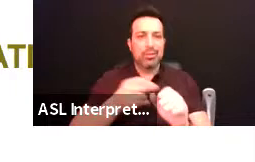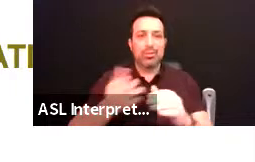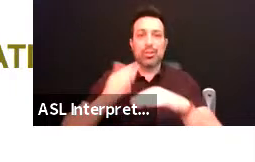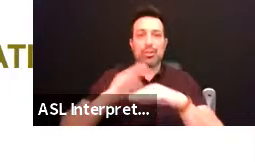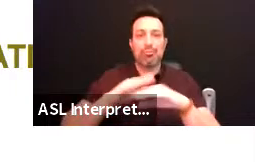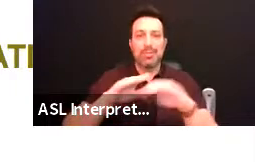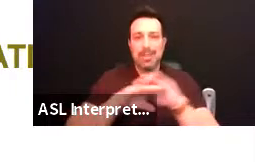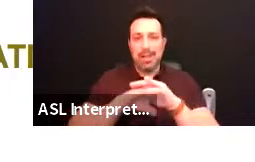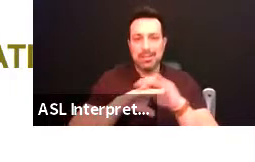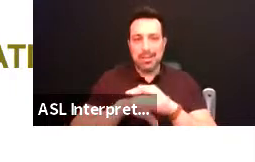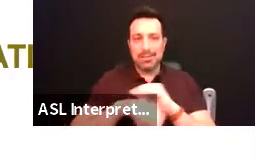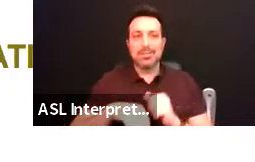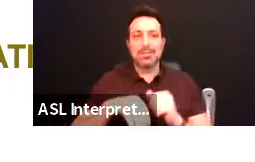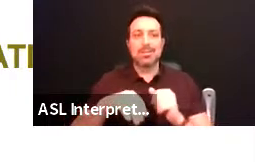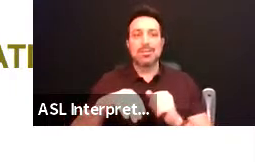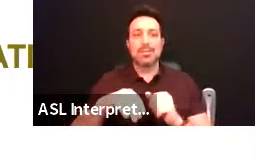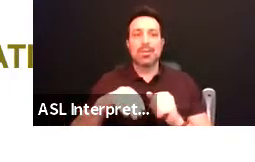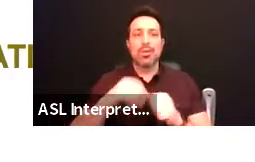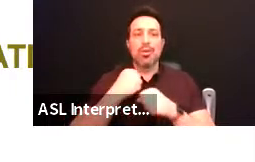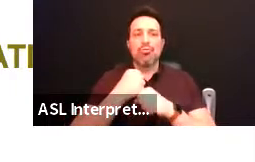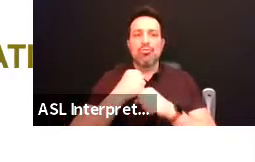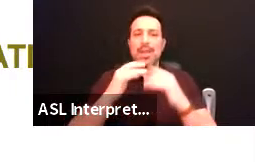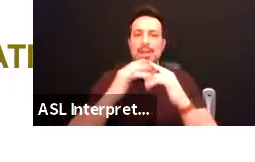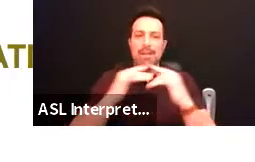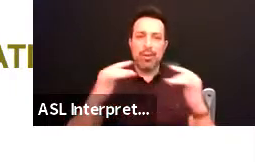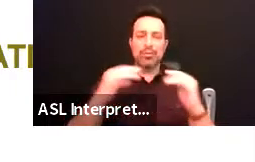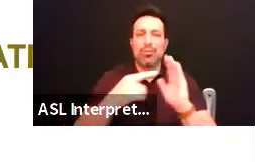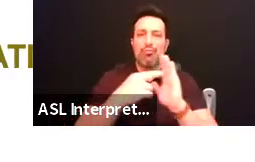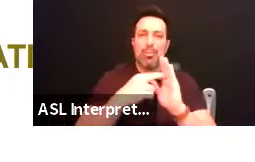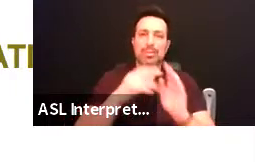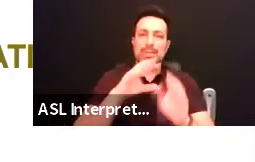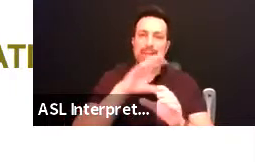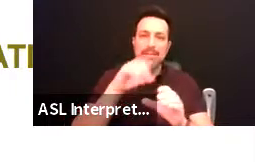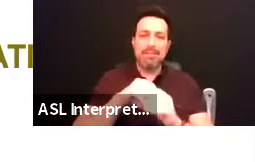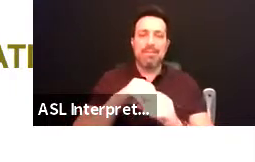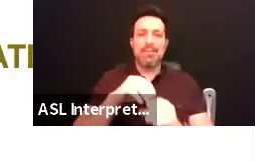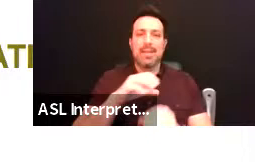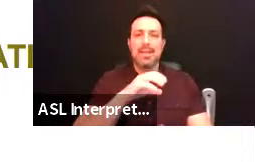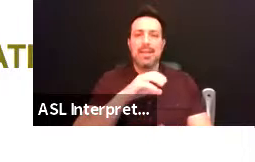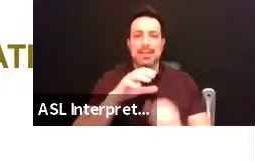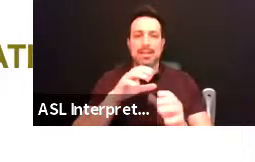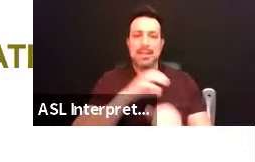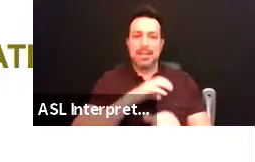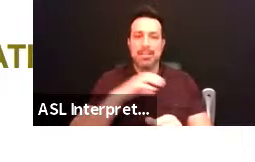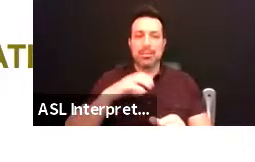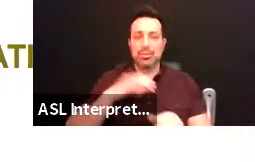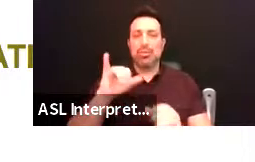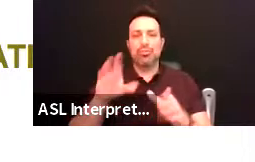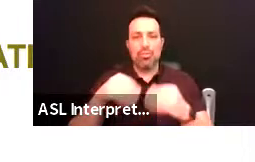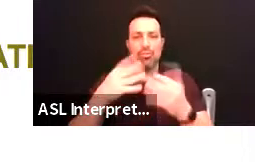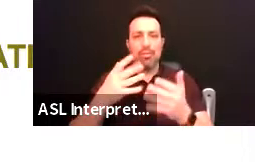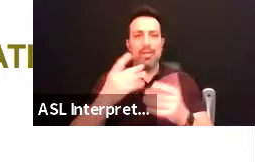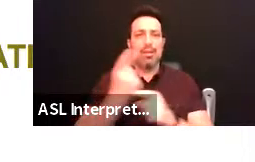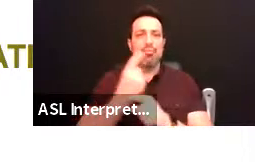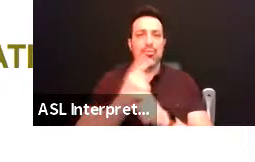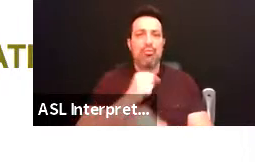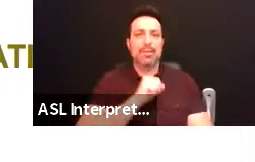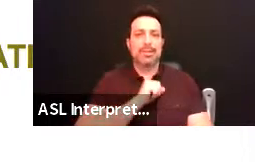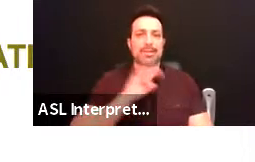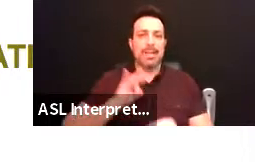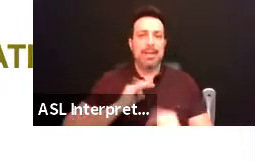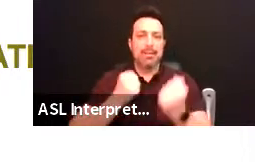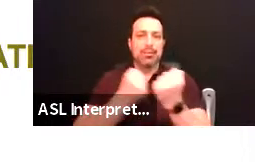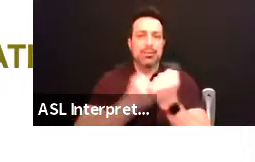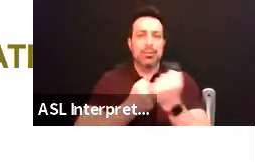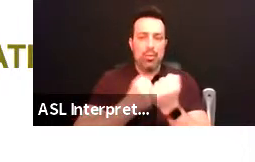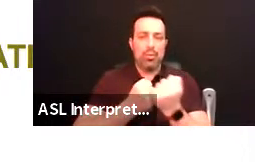that access, and creating a very diverse and representative commission, as well as providing appropriate staff support,